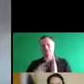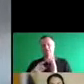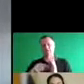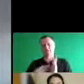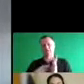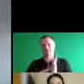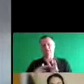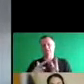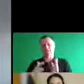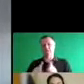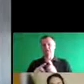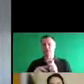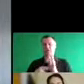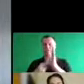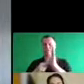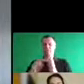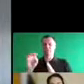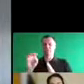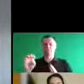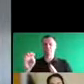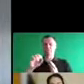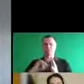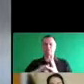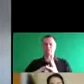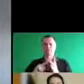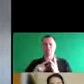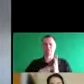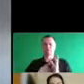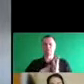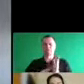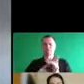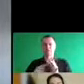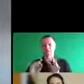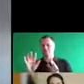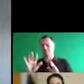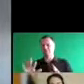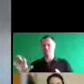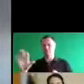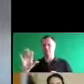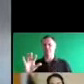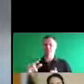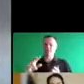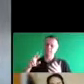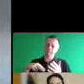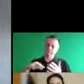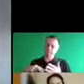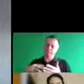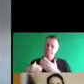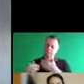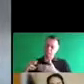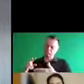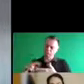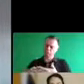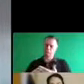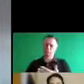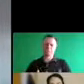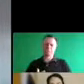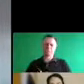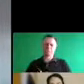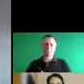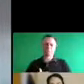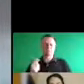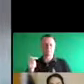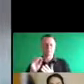northern Ethiopia, and Somalia. And for me, it was very powerful. And there's not a